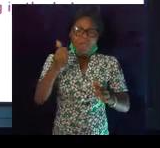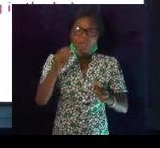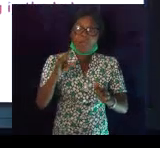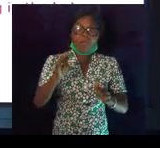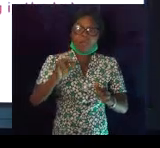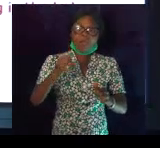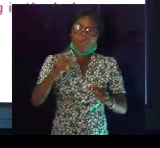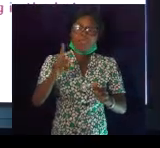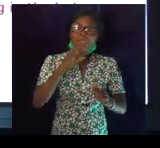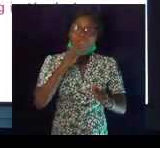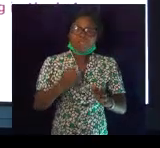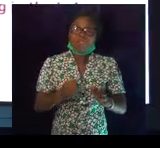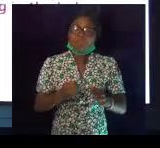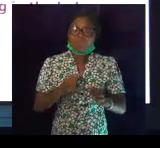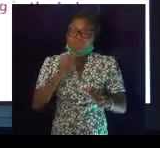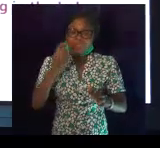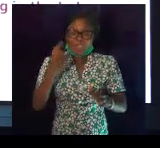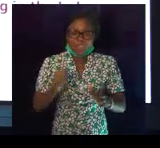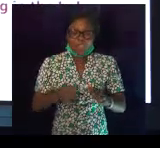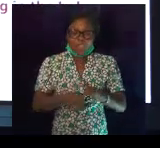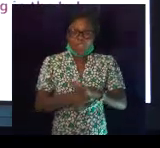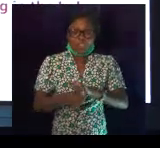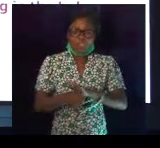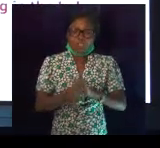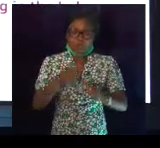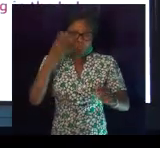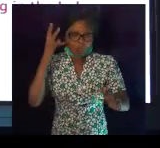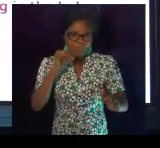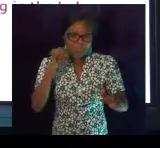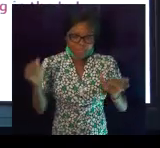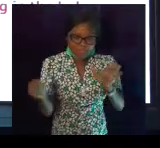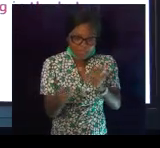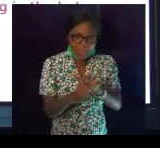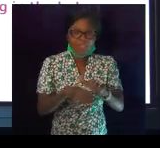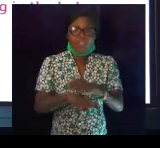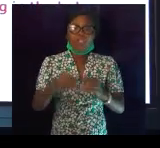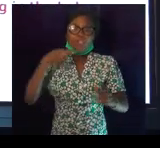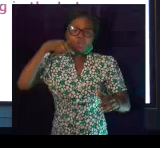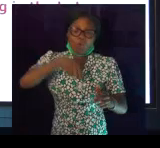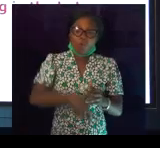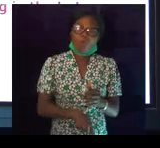tortoise. The tortoise was hiding in the hole.